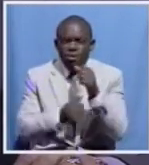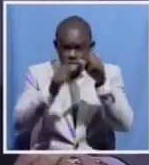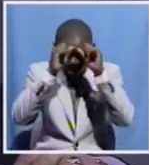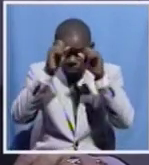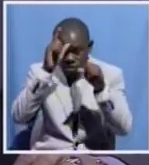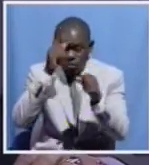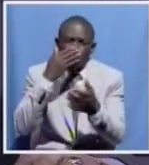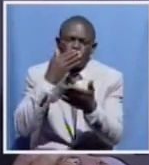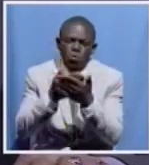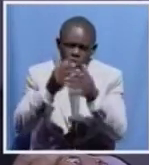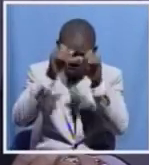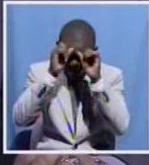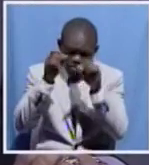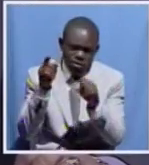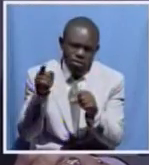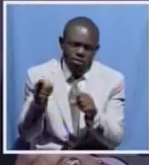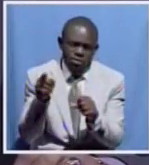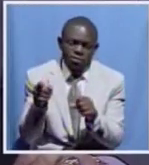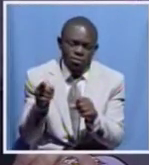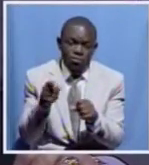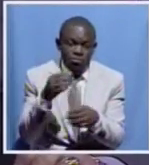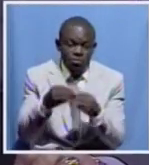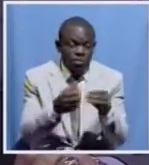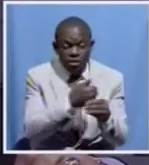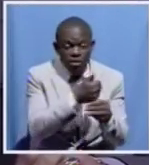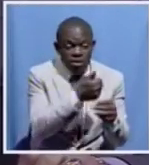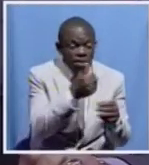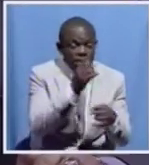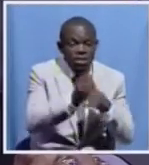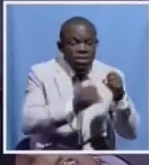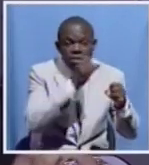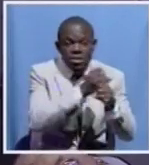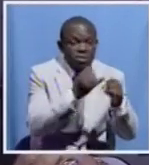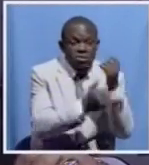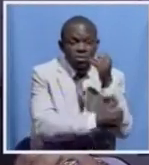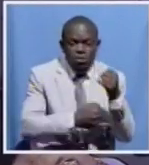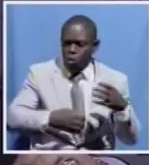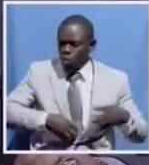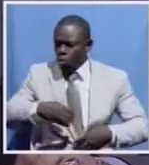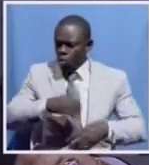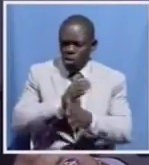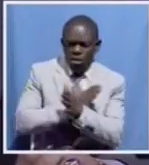things that one or two people may complain about. I have not said that we are a